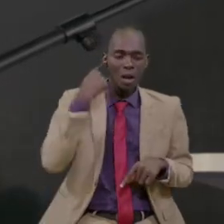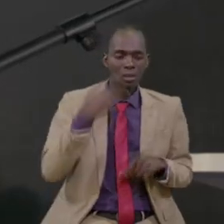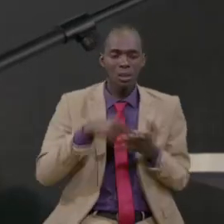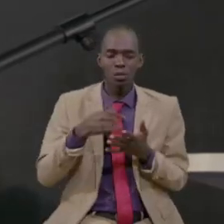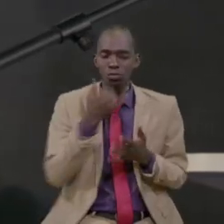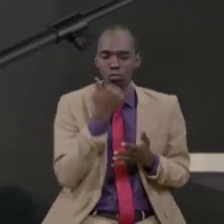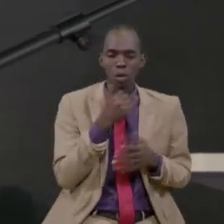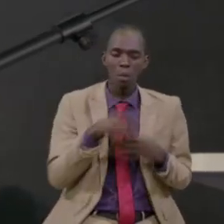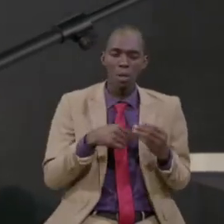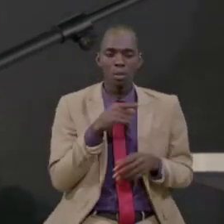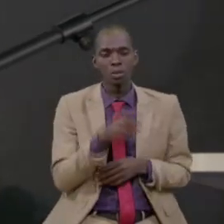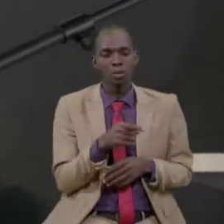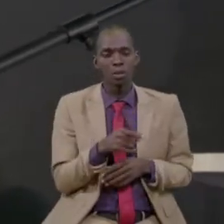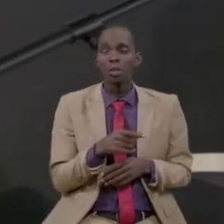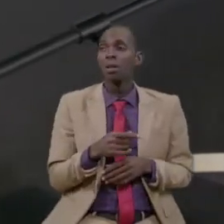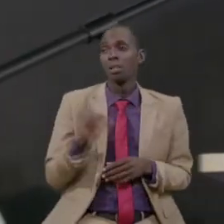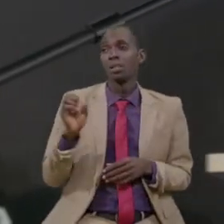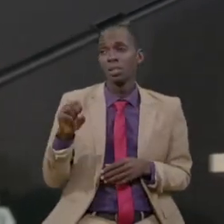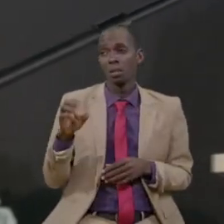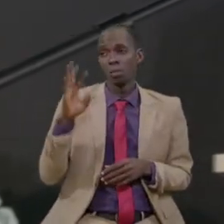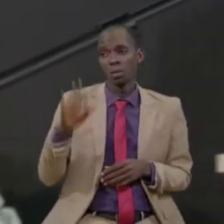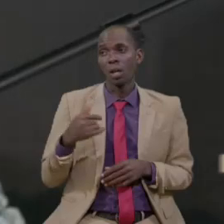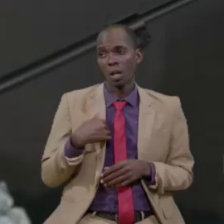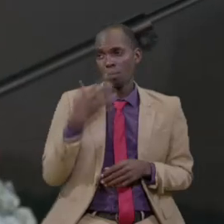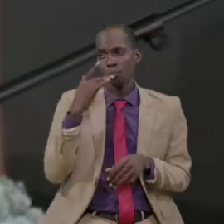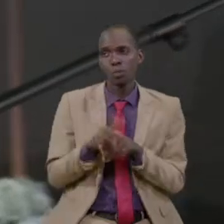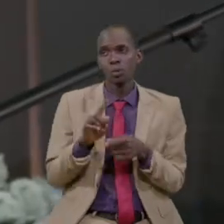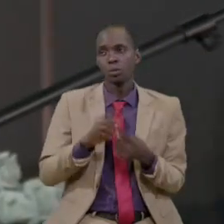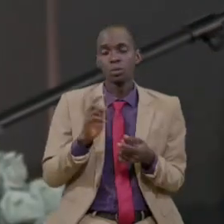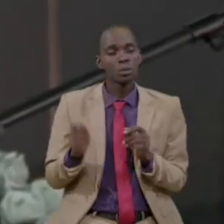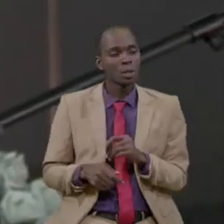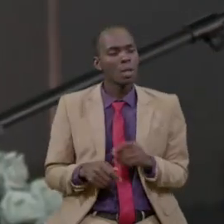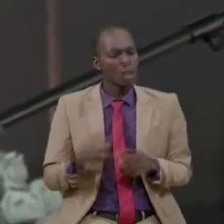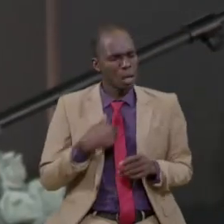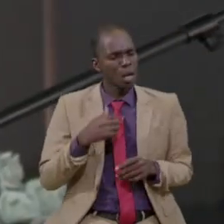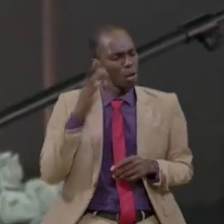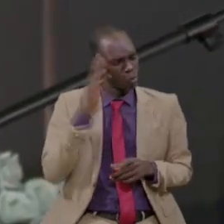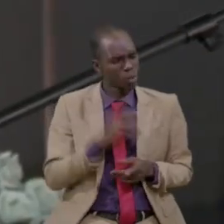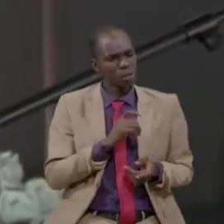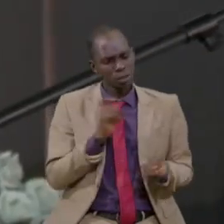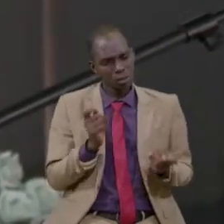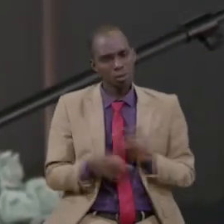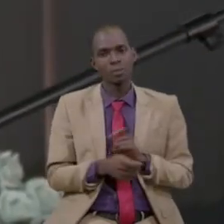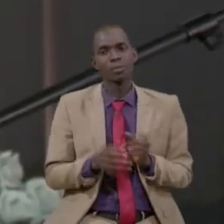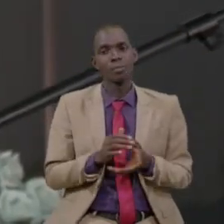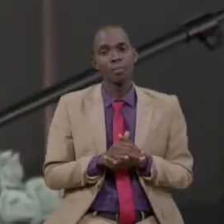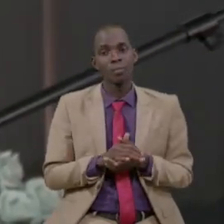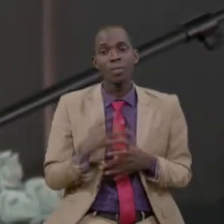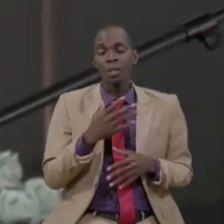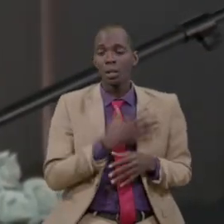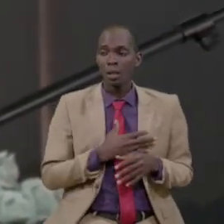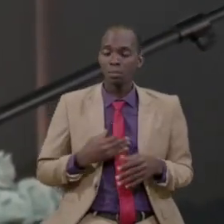I'll make up. Go and make up. Drop that thing. Pastor, if I drop this area of